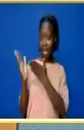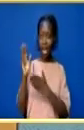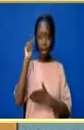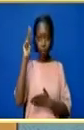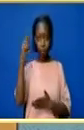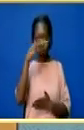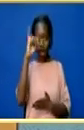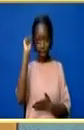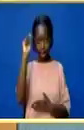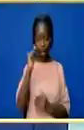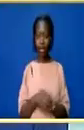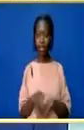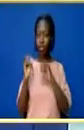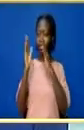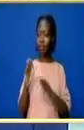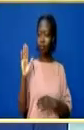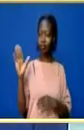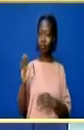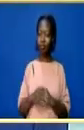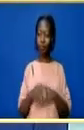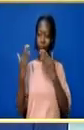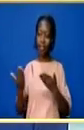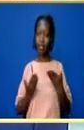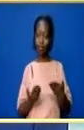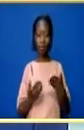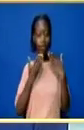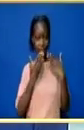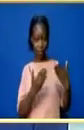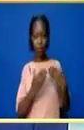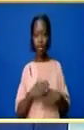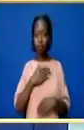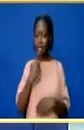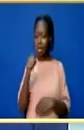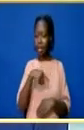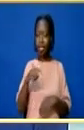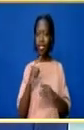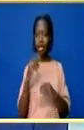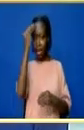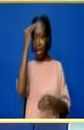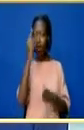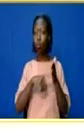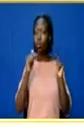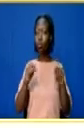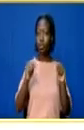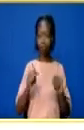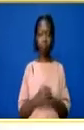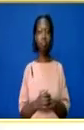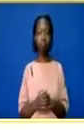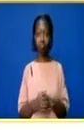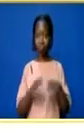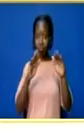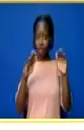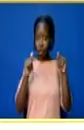Kevin Muhia. Mr. Kevin. Yes. Welcome. Thank you. Please tell us what we're talking about today. Today? Yes. In